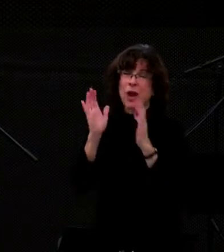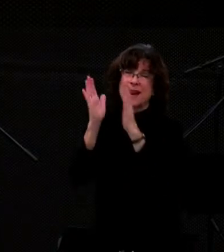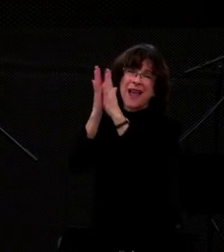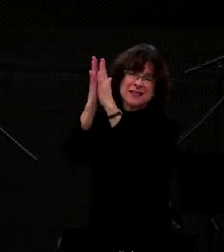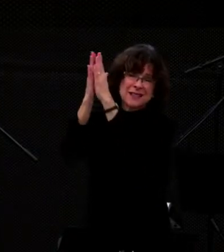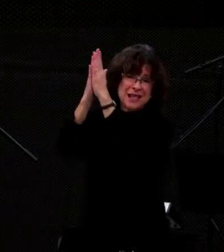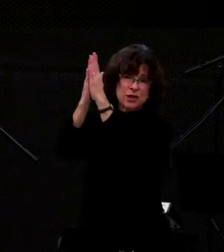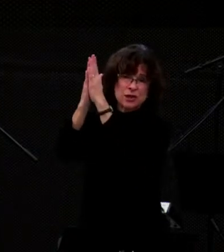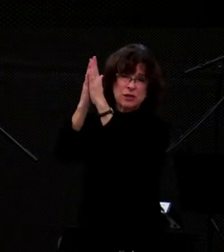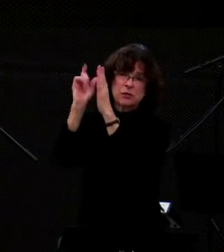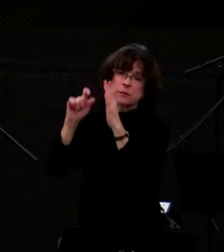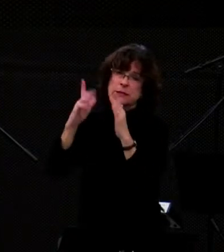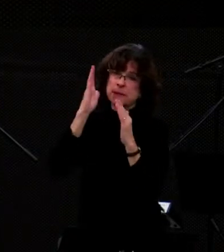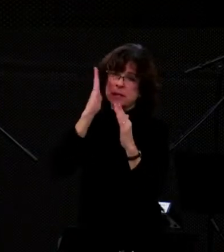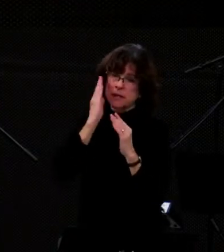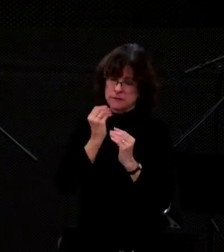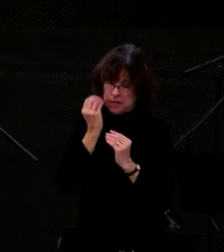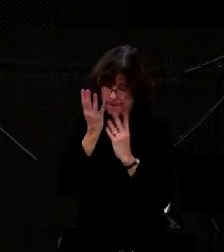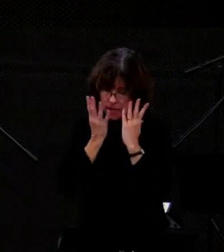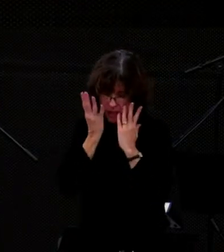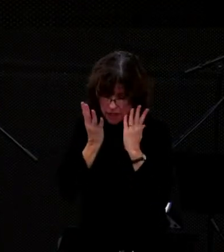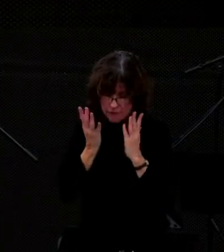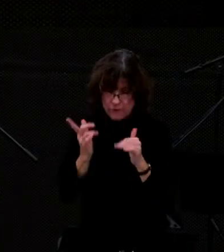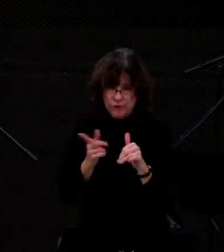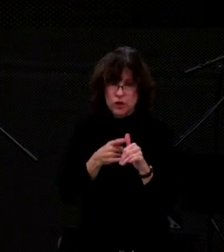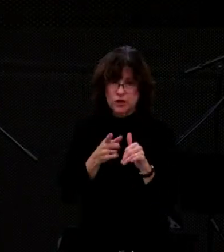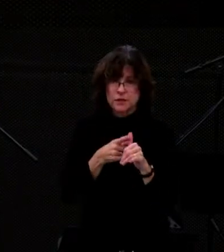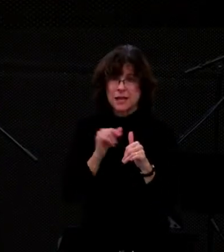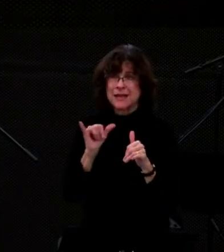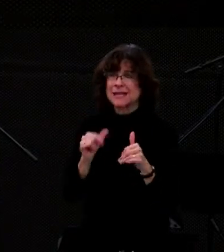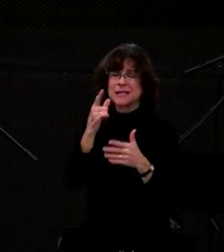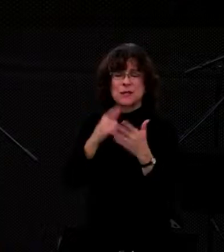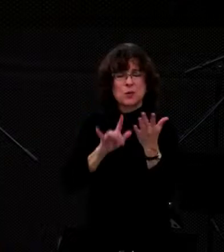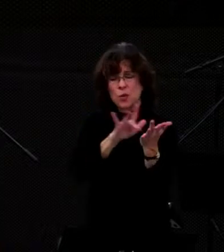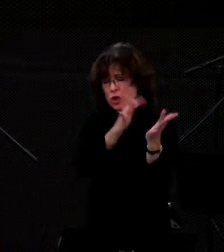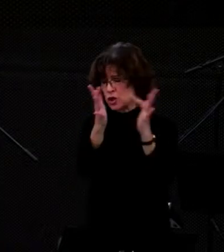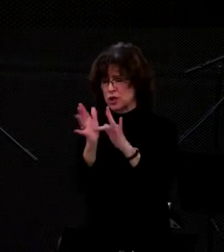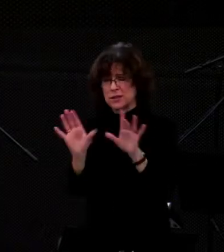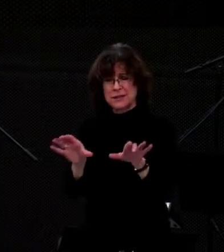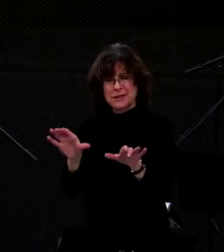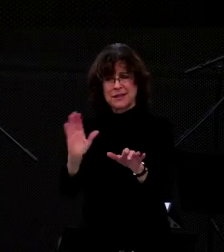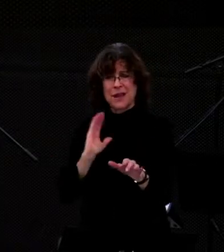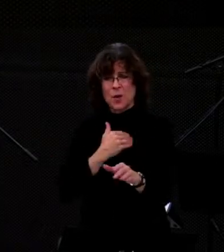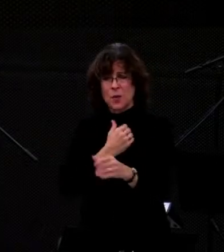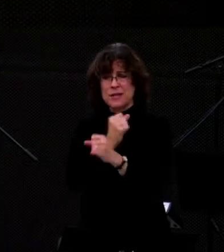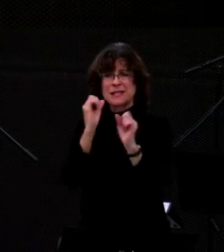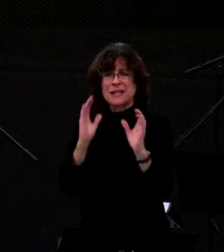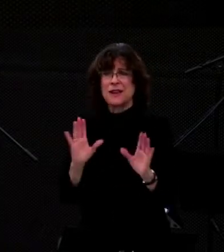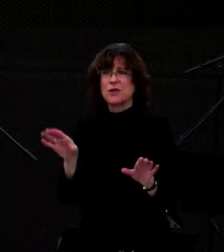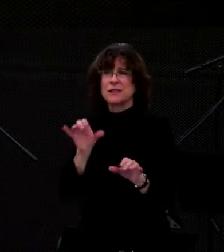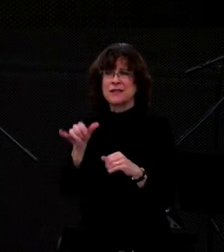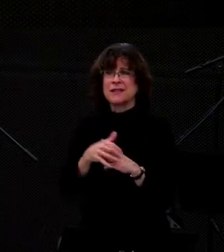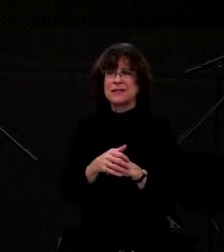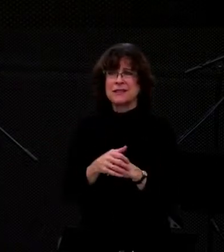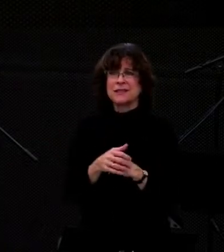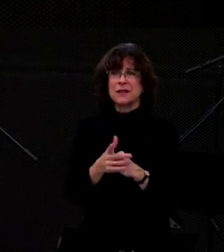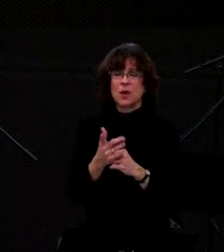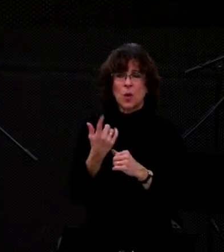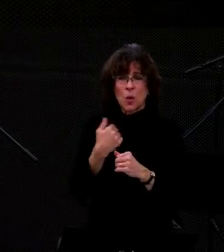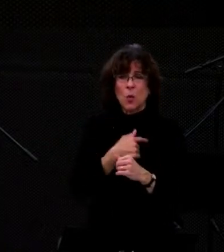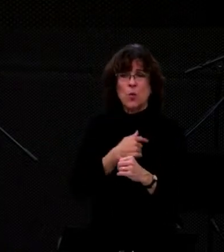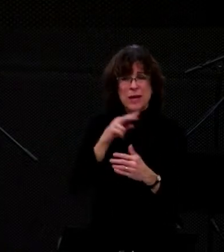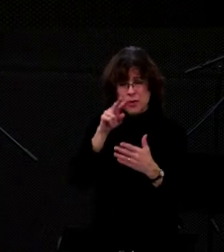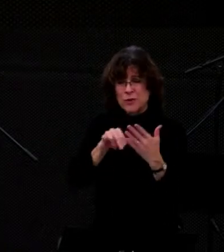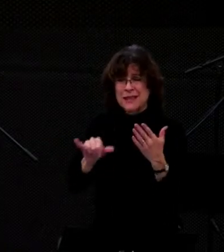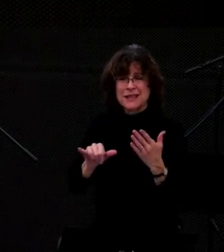It is this way, and because this is exactly what our Savior did, didn't he? See, we read in Philippians chapter 2, verses 5